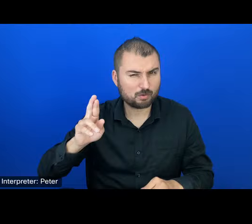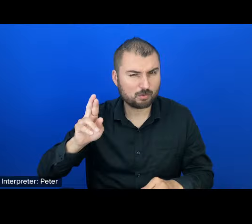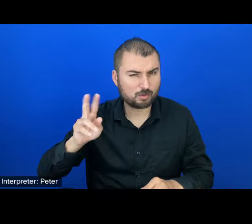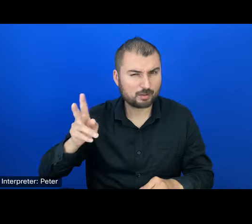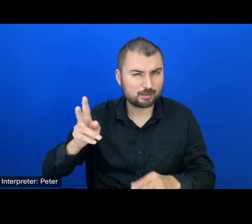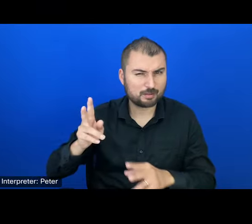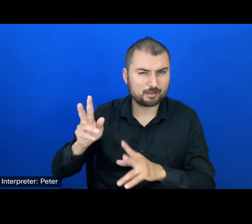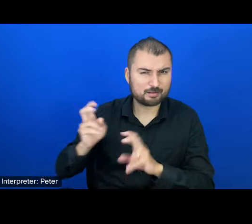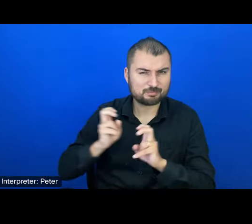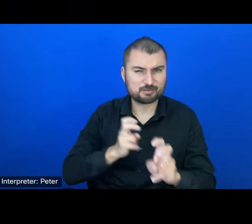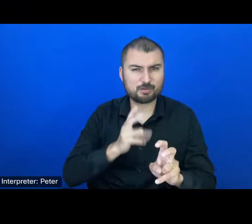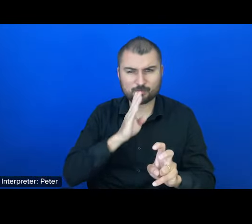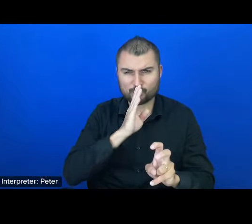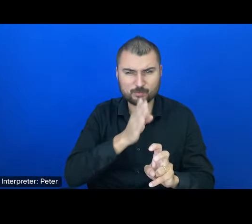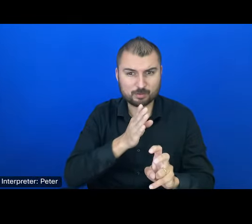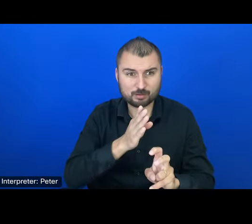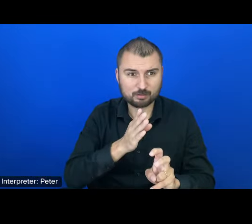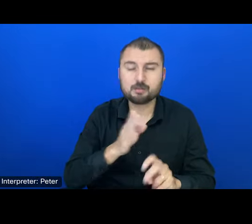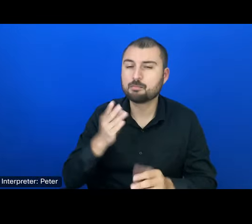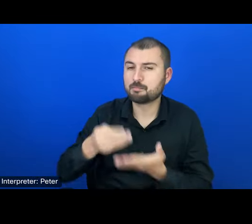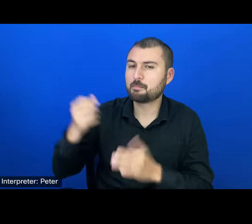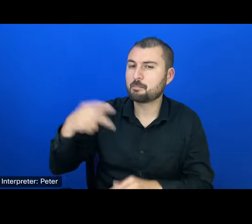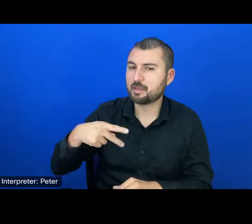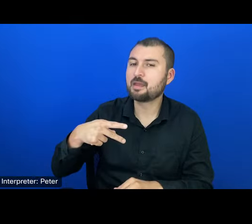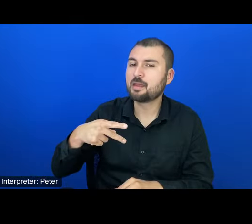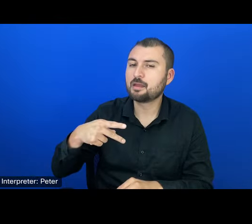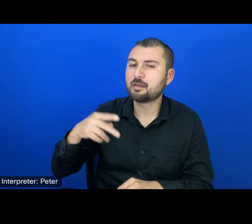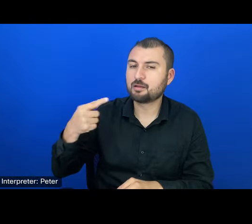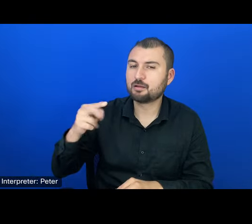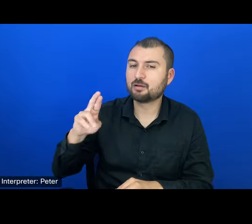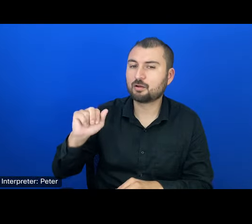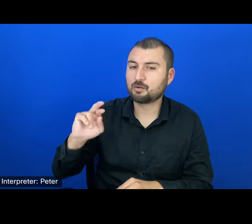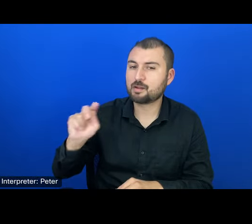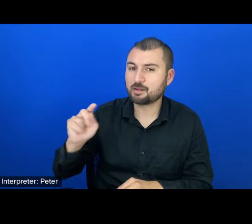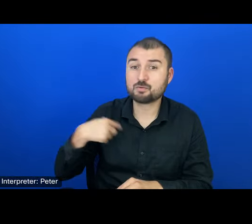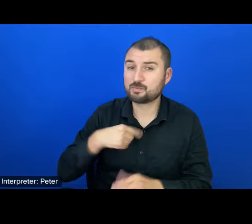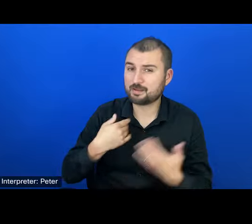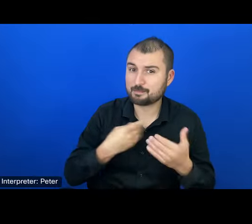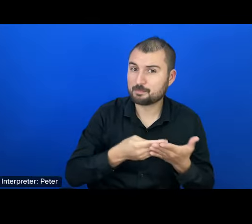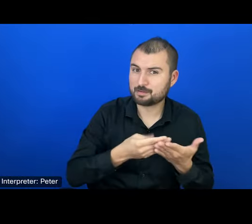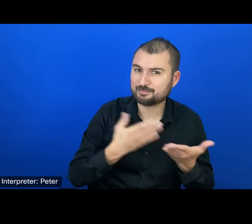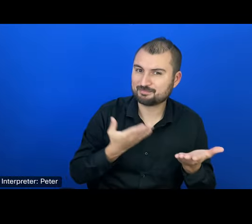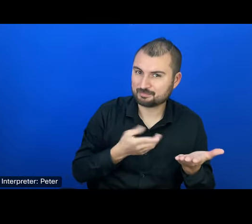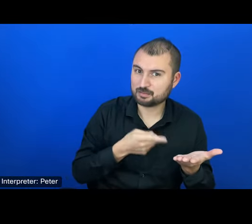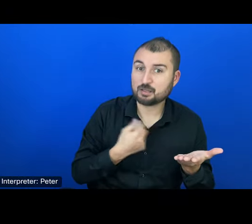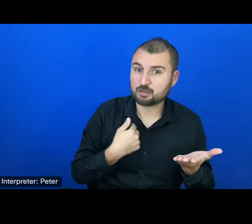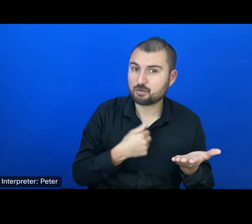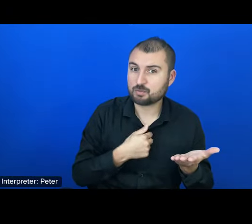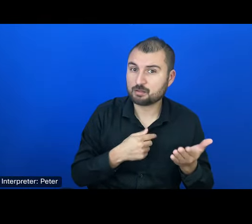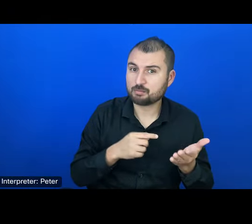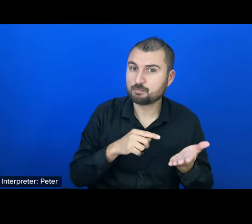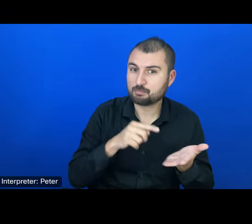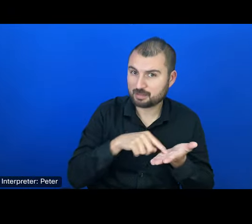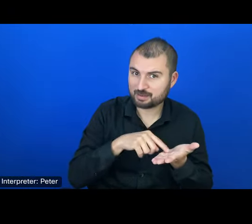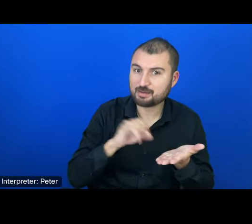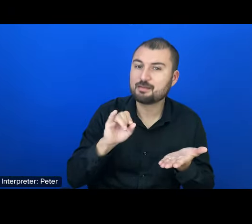then? Sir, it's a reimbursable grant. So we would have to we have the dollars here, and then we pay and we get invoiced,